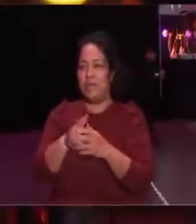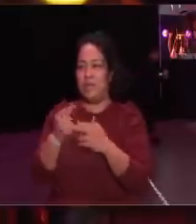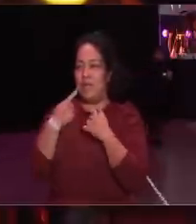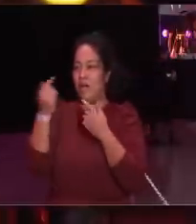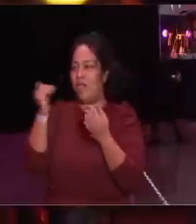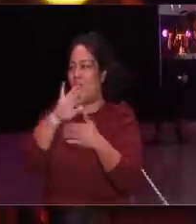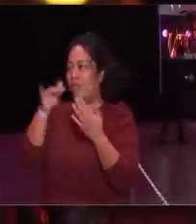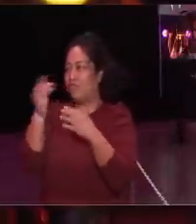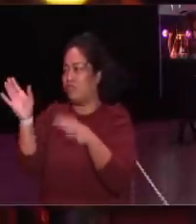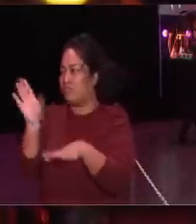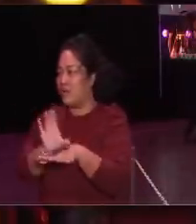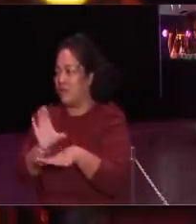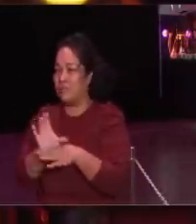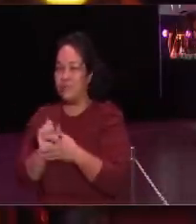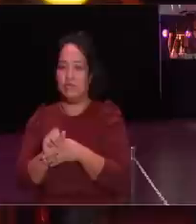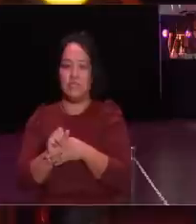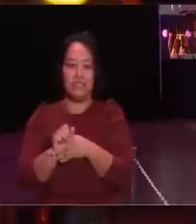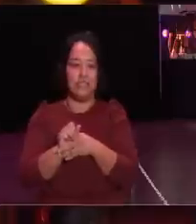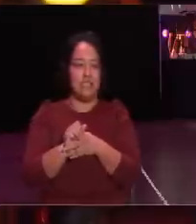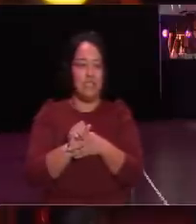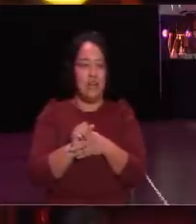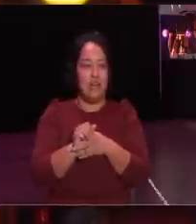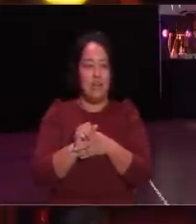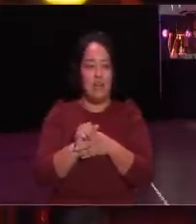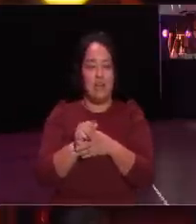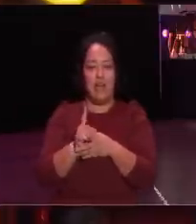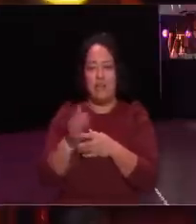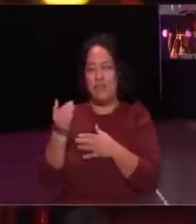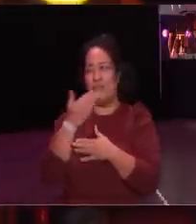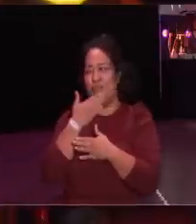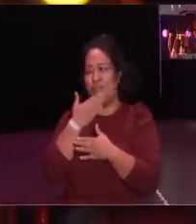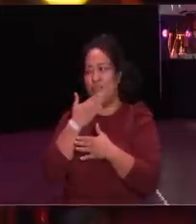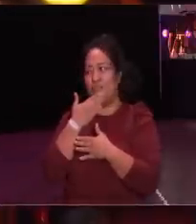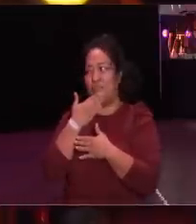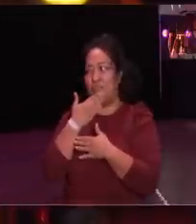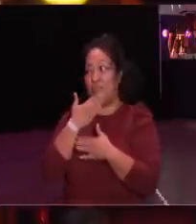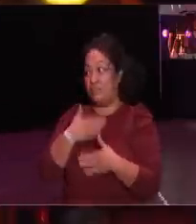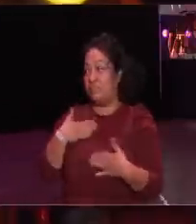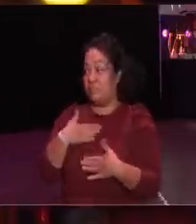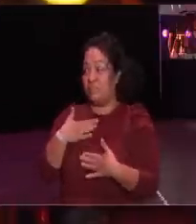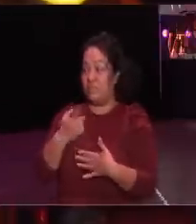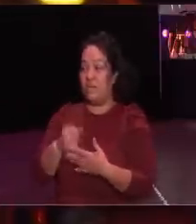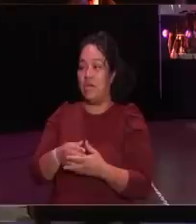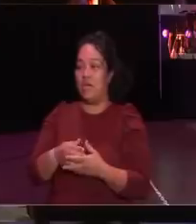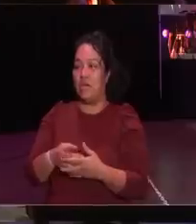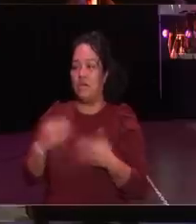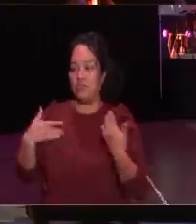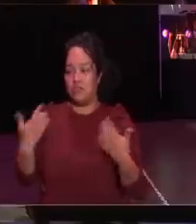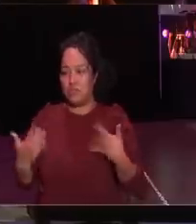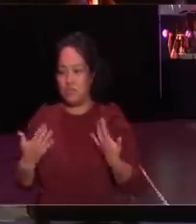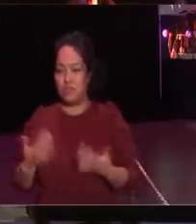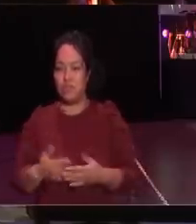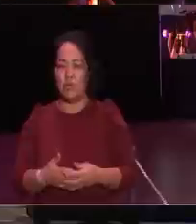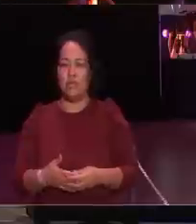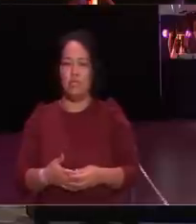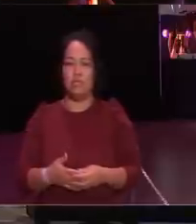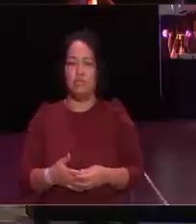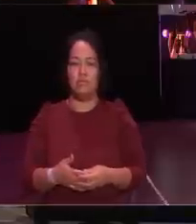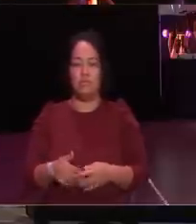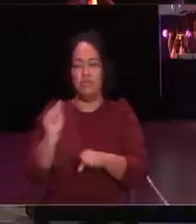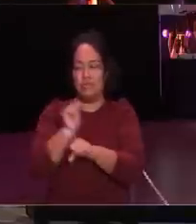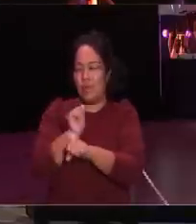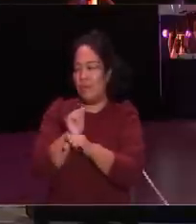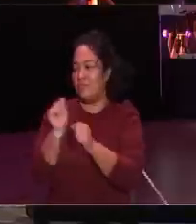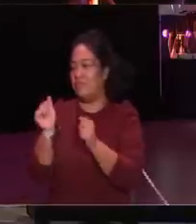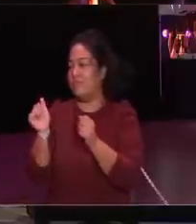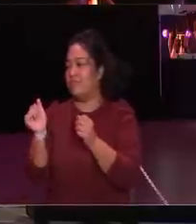all of the church. Que ha sido un placer. That it has been a pleasure. Una alegría. A joy. Trabajar con estos hombres.